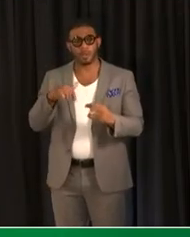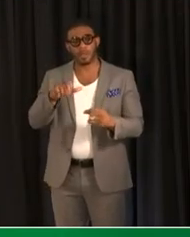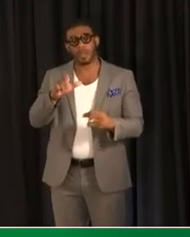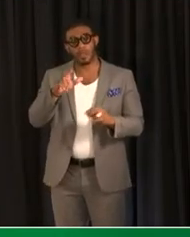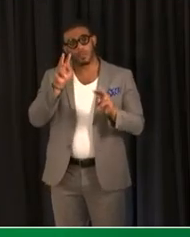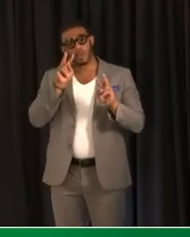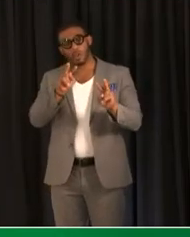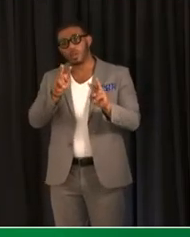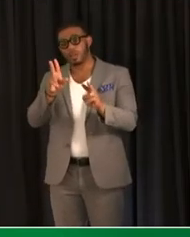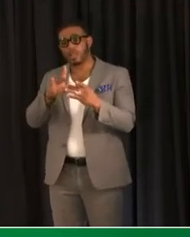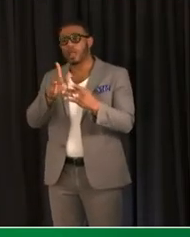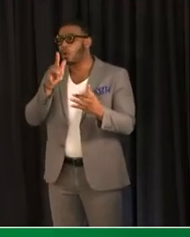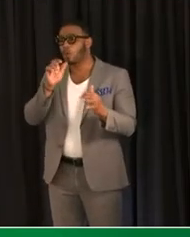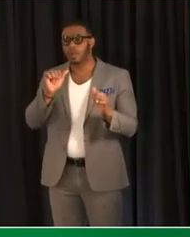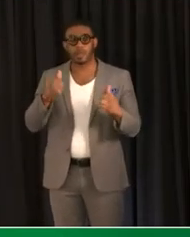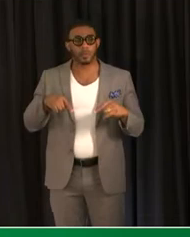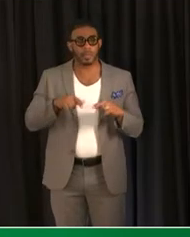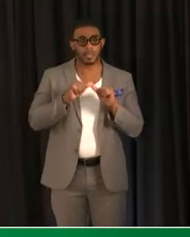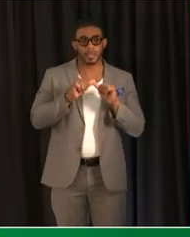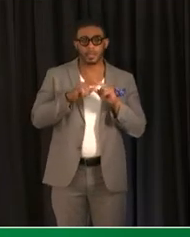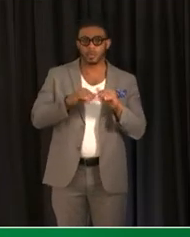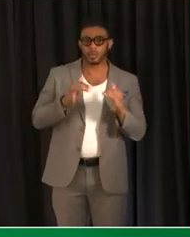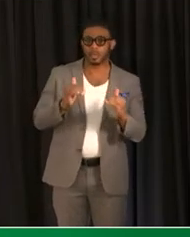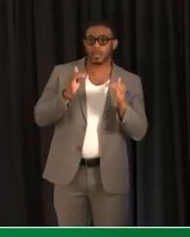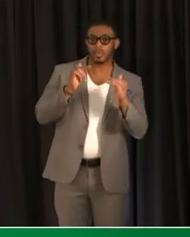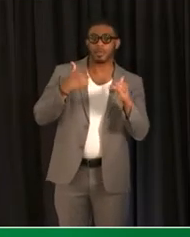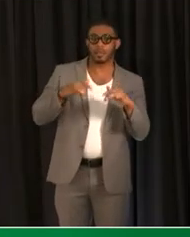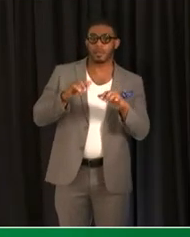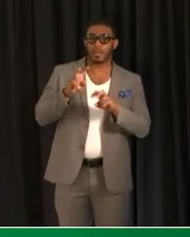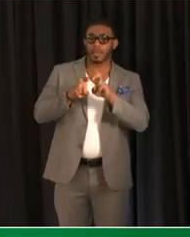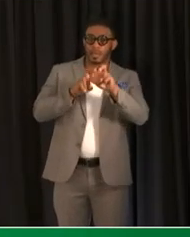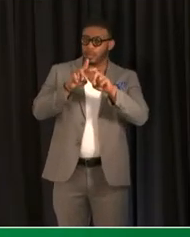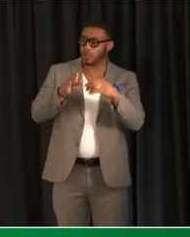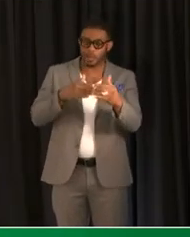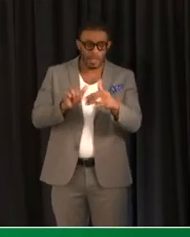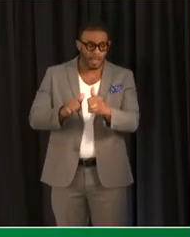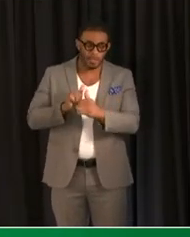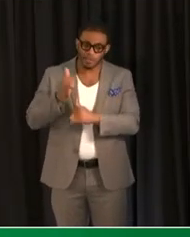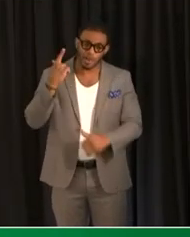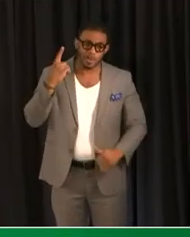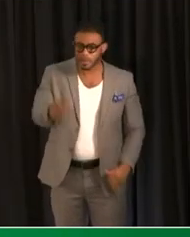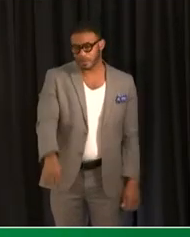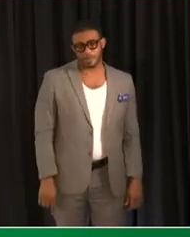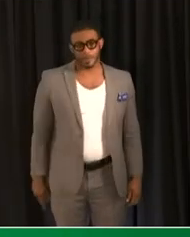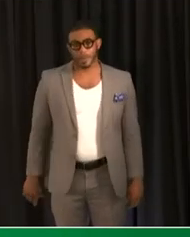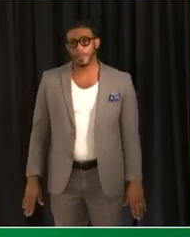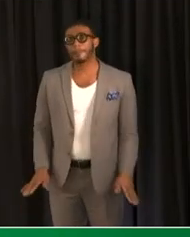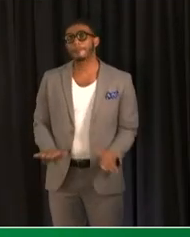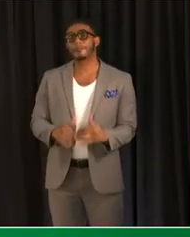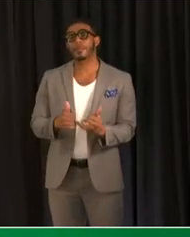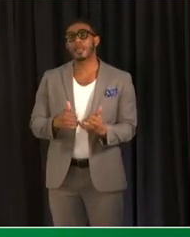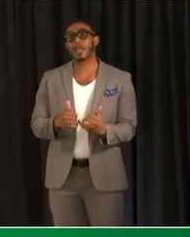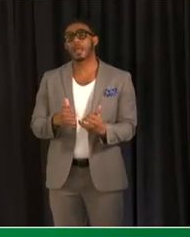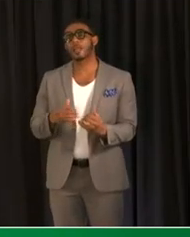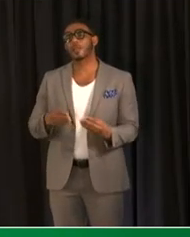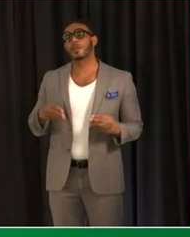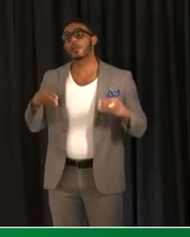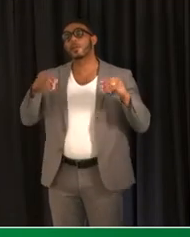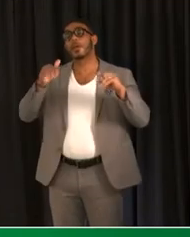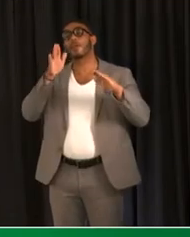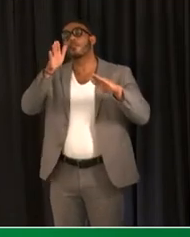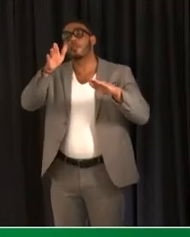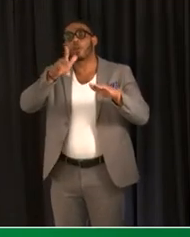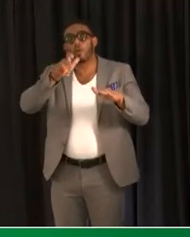go, that we have to look and say, who can we continue to lift up as we climb, right? No matter how far you get, how do you pay it